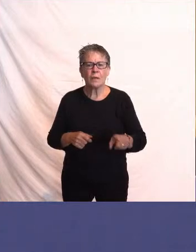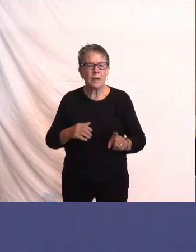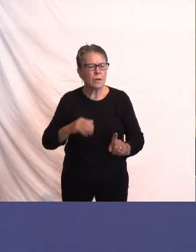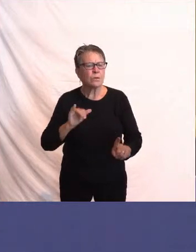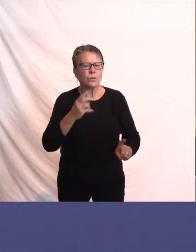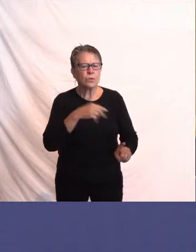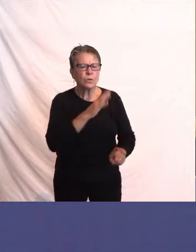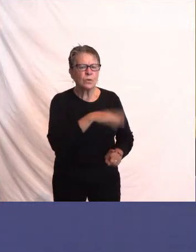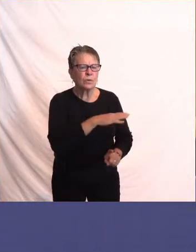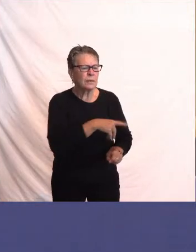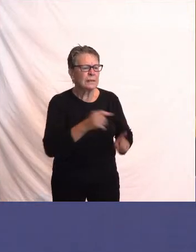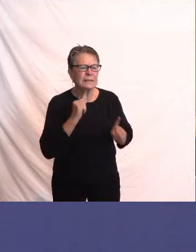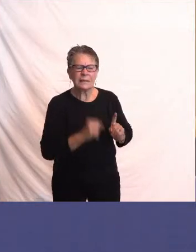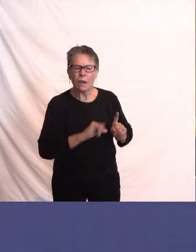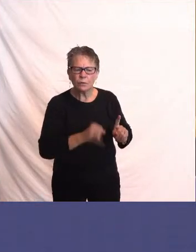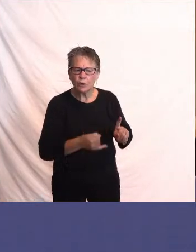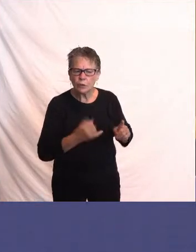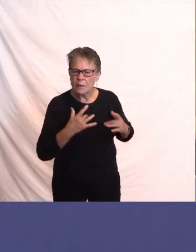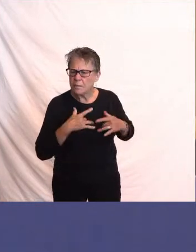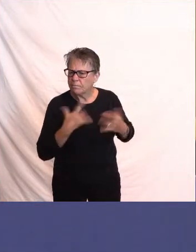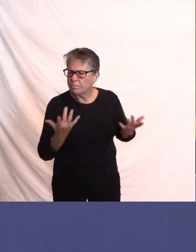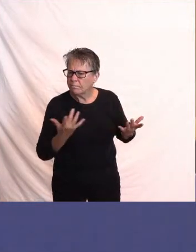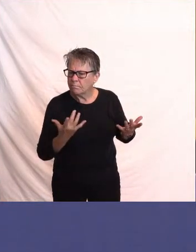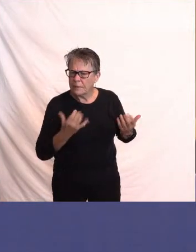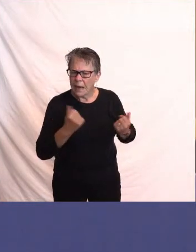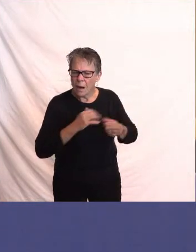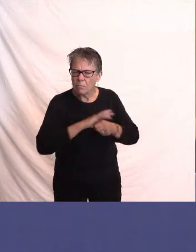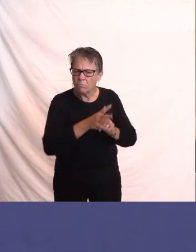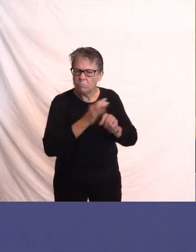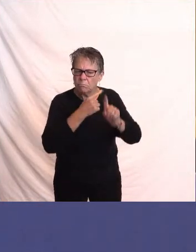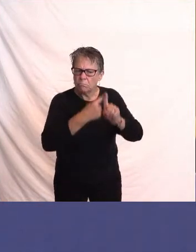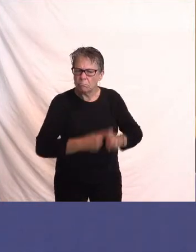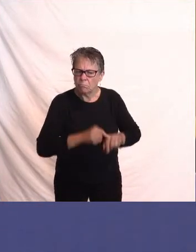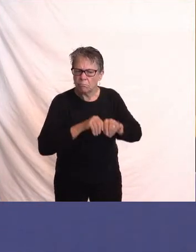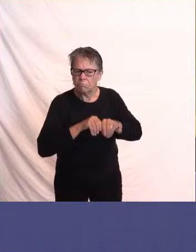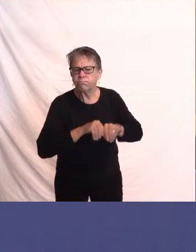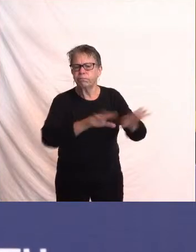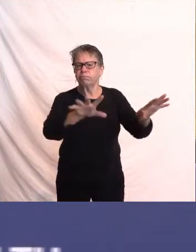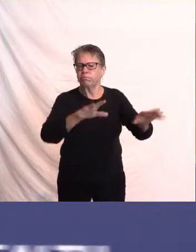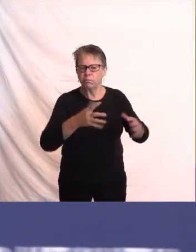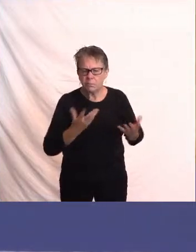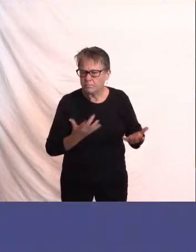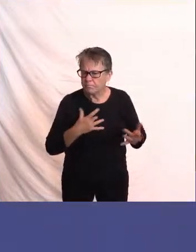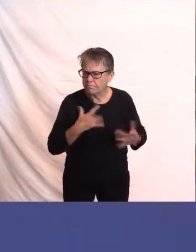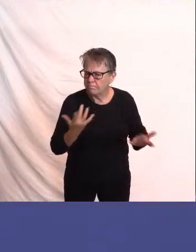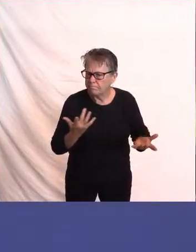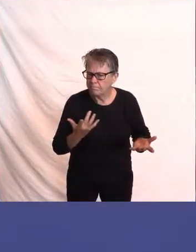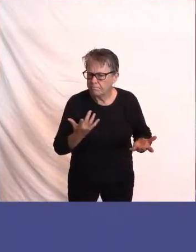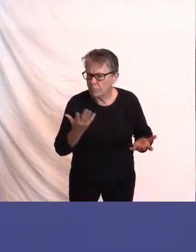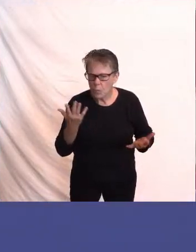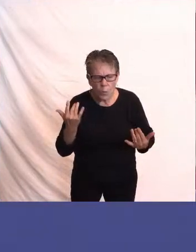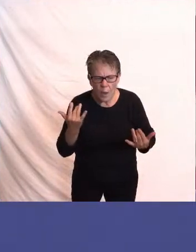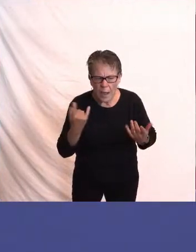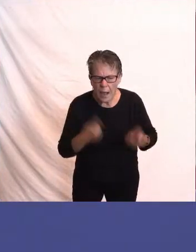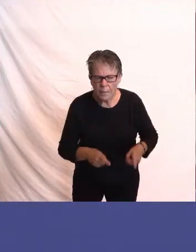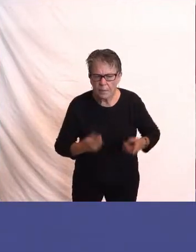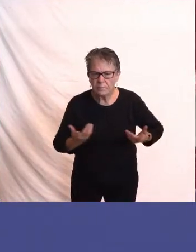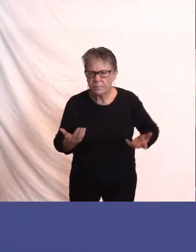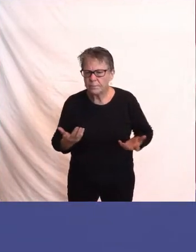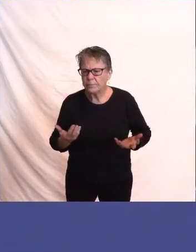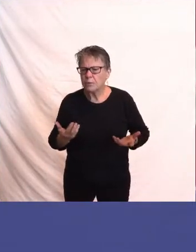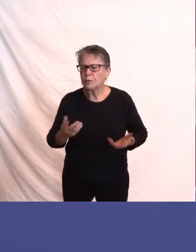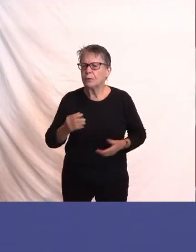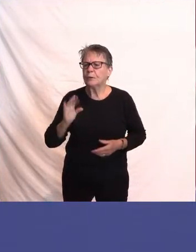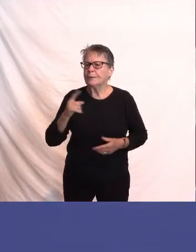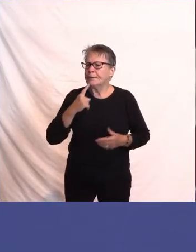positivity rates, I think is the question from Joey, consistently a little bit higher there. Any thoughts on that? Yeah, we're seeing the opposite of what we experienced a